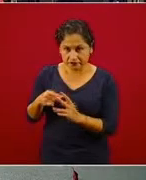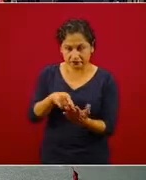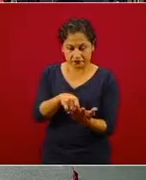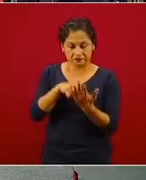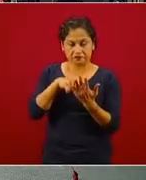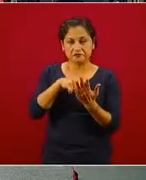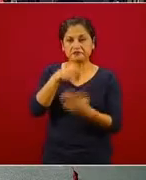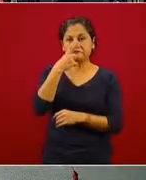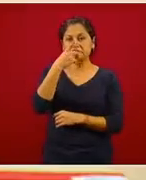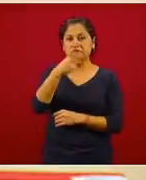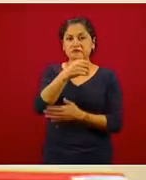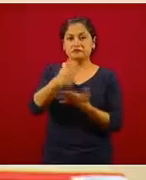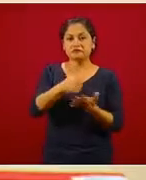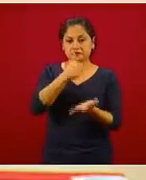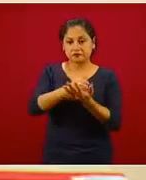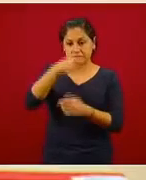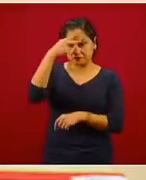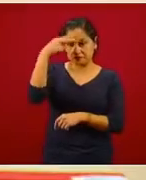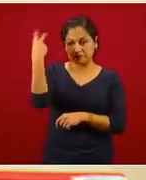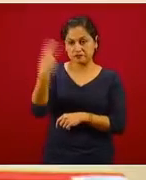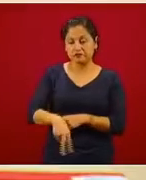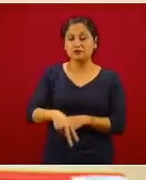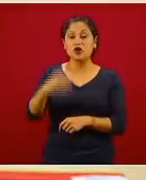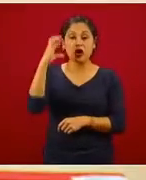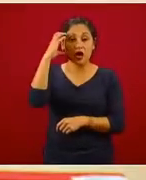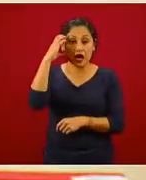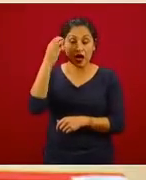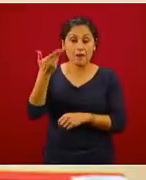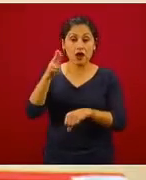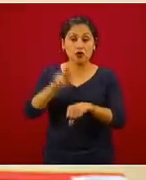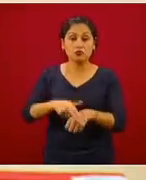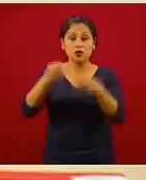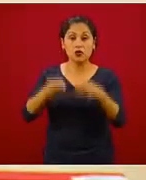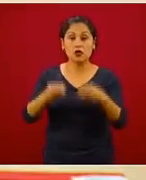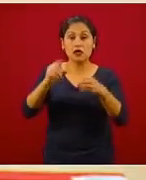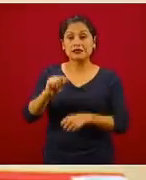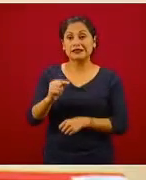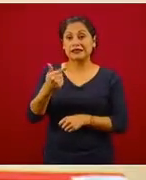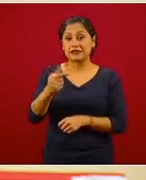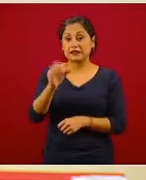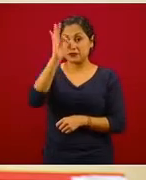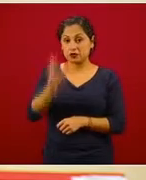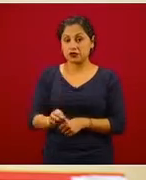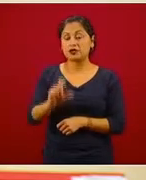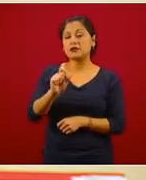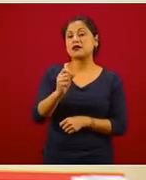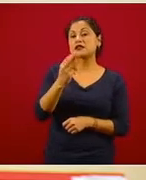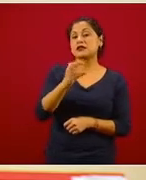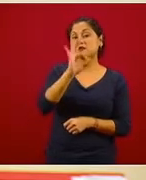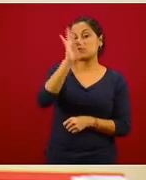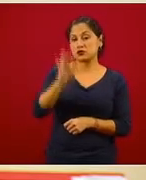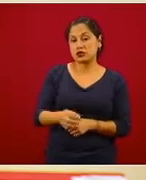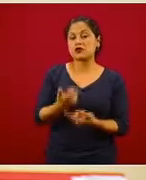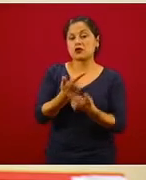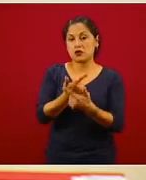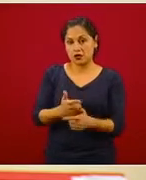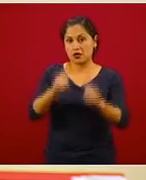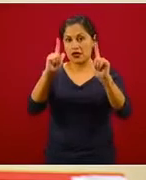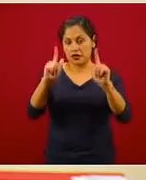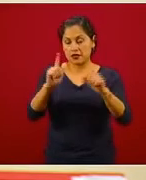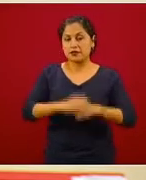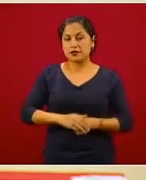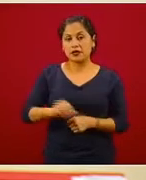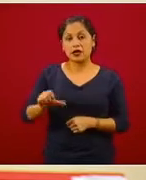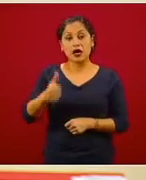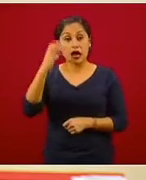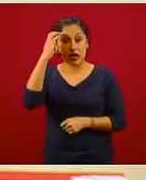Next question, very quick. I was going over the numbers, the statistics, and we have a report that in Mexico there is a 77% of occupancy